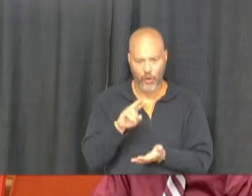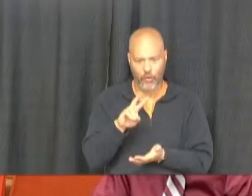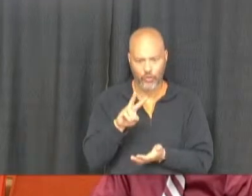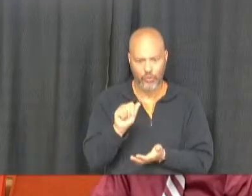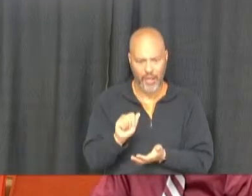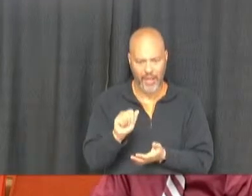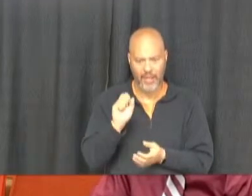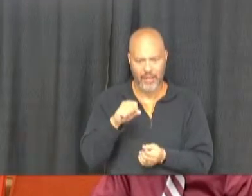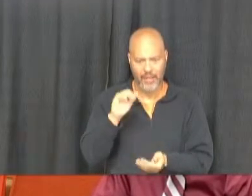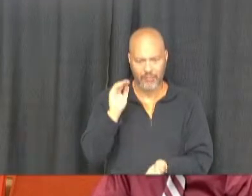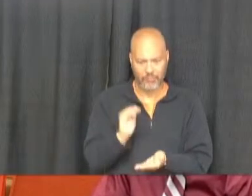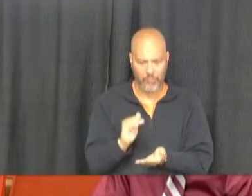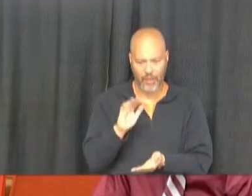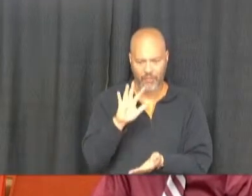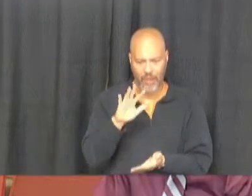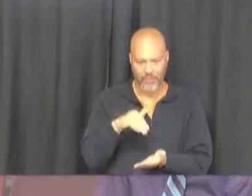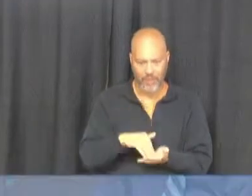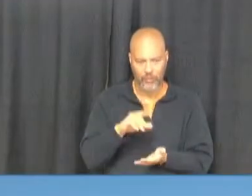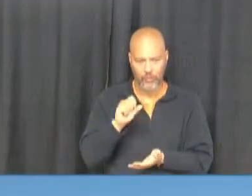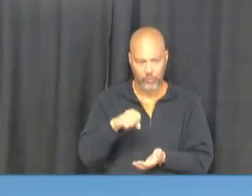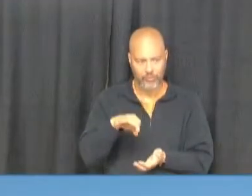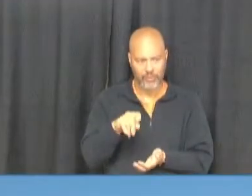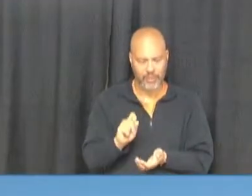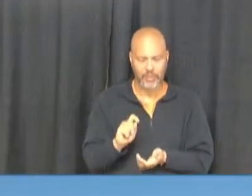R2A could go down to 5,000 square feet.